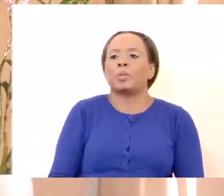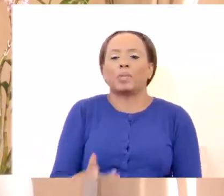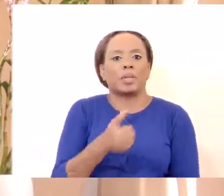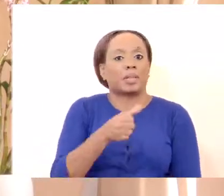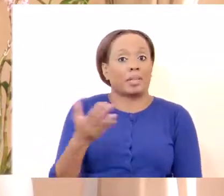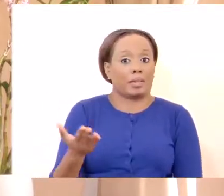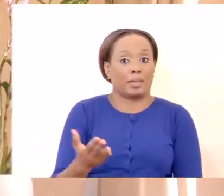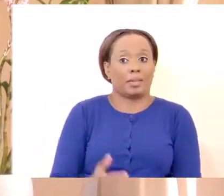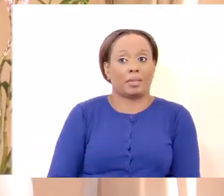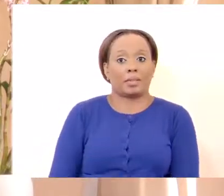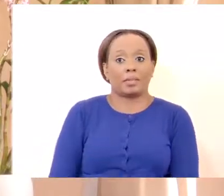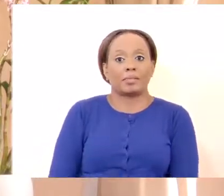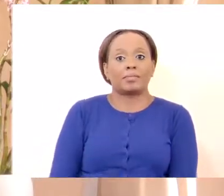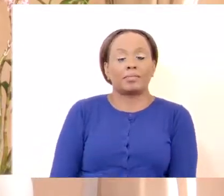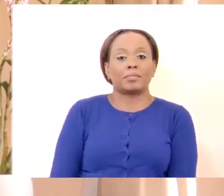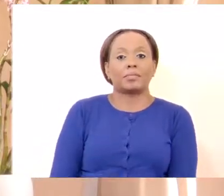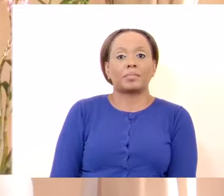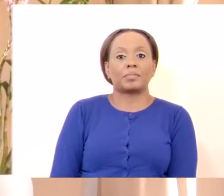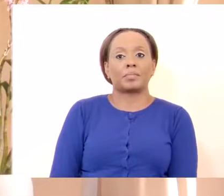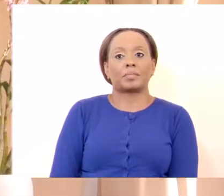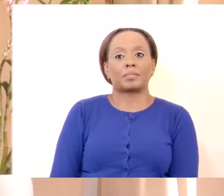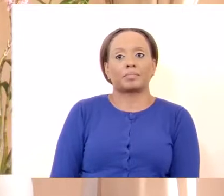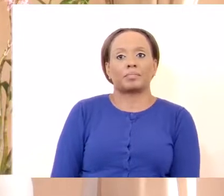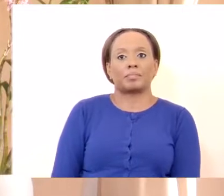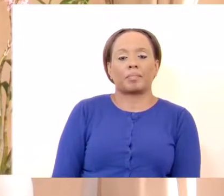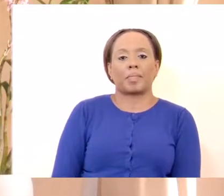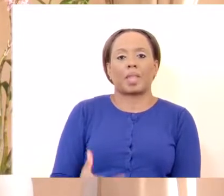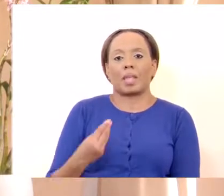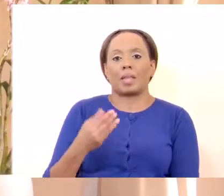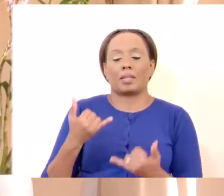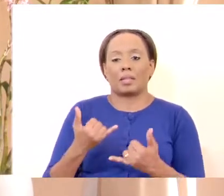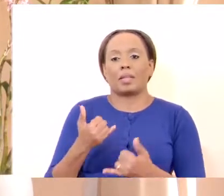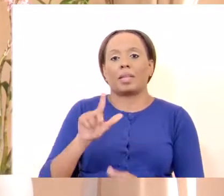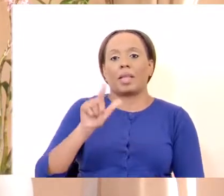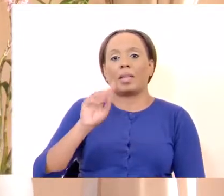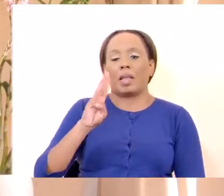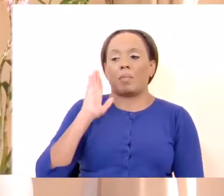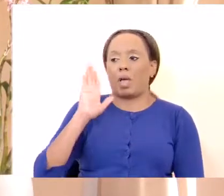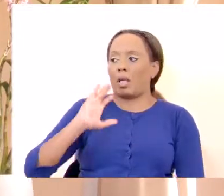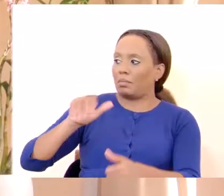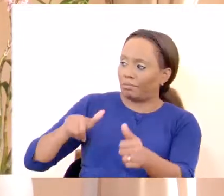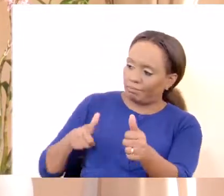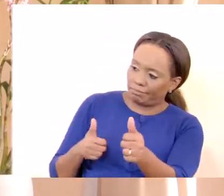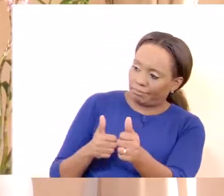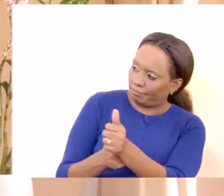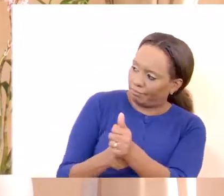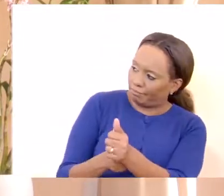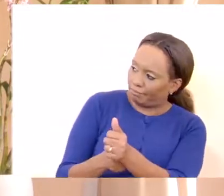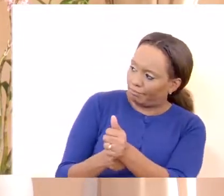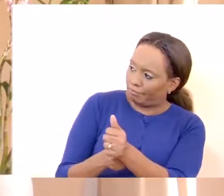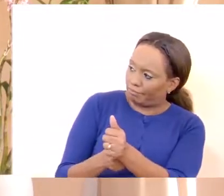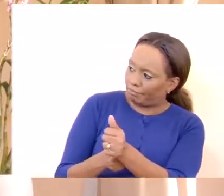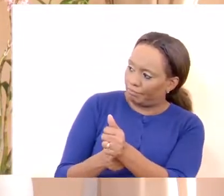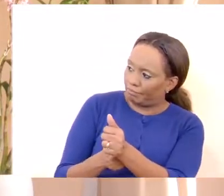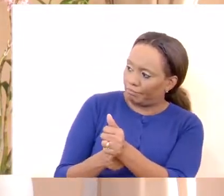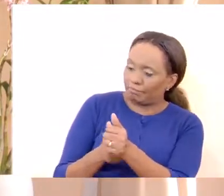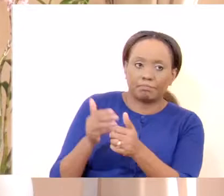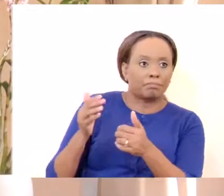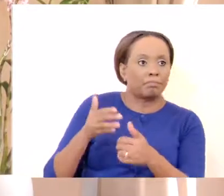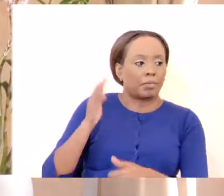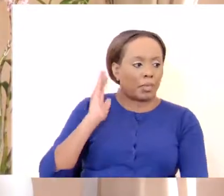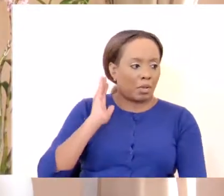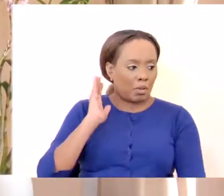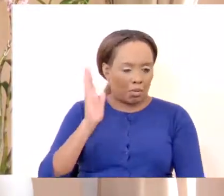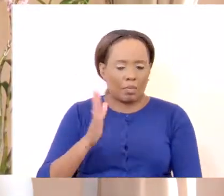as I said earlier, the lab today is going to be current, so that going forward, we should be in a better position. But a lot